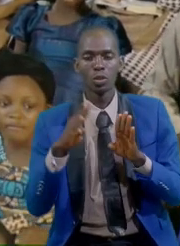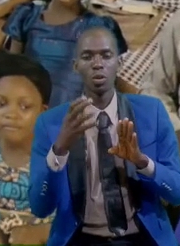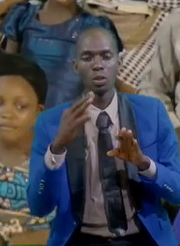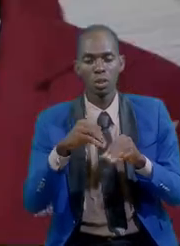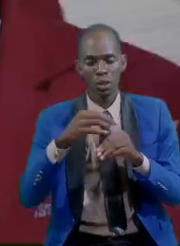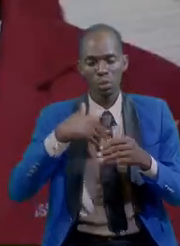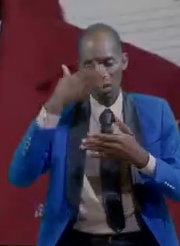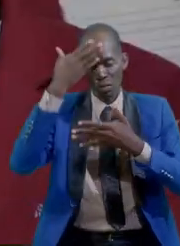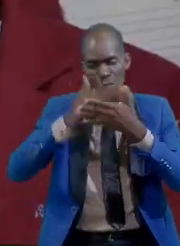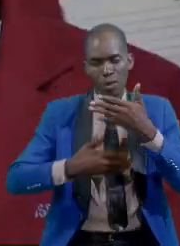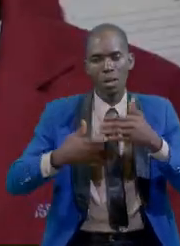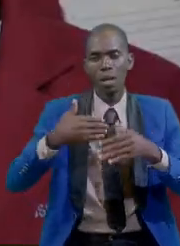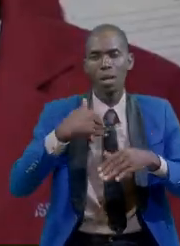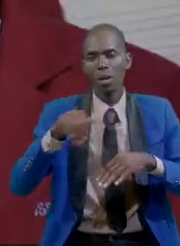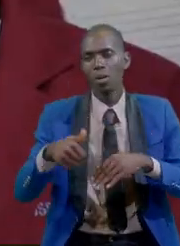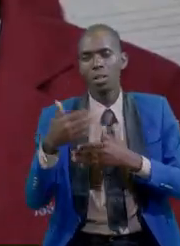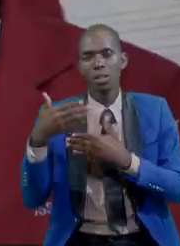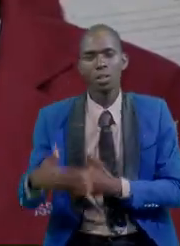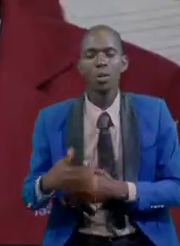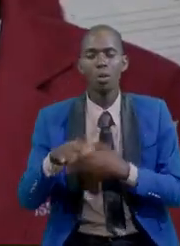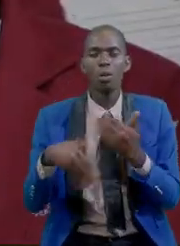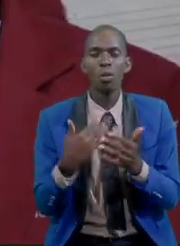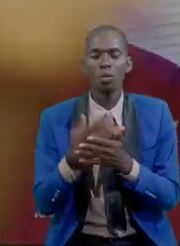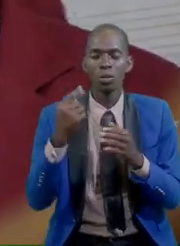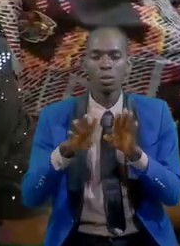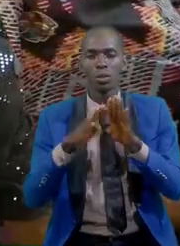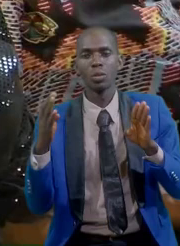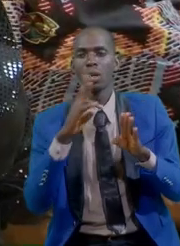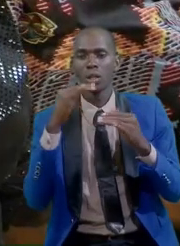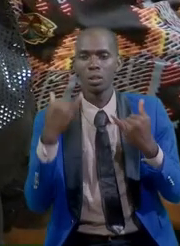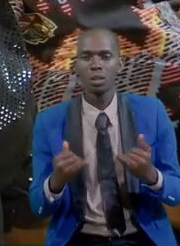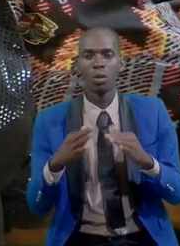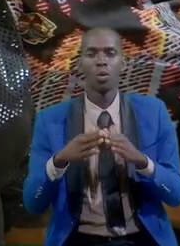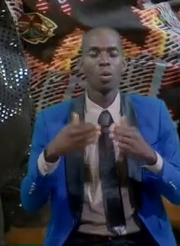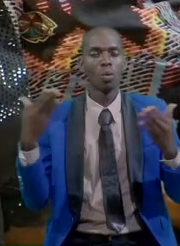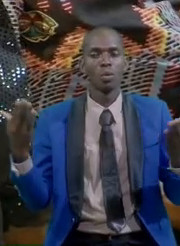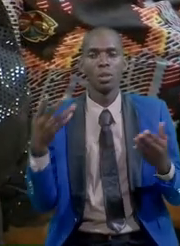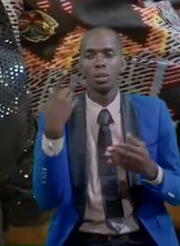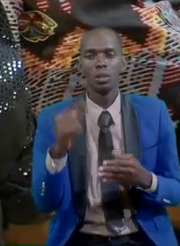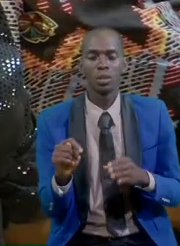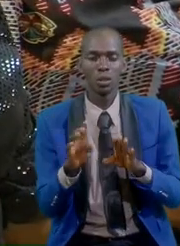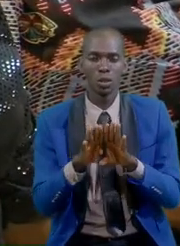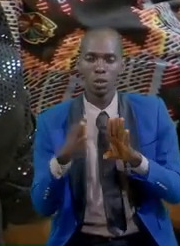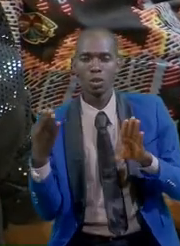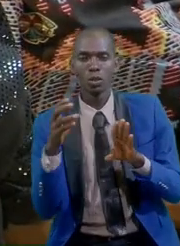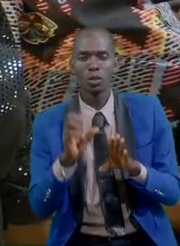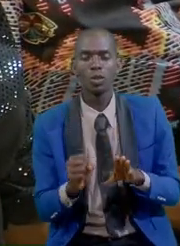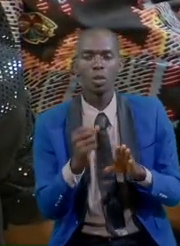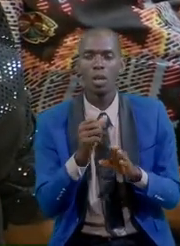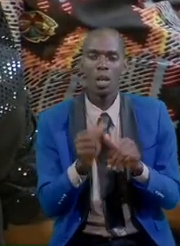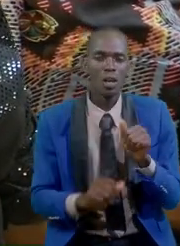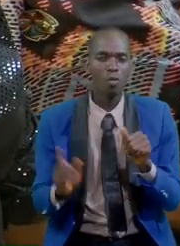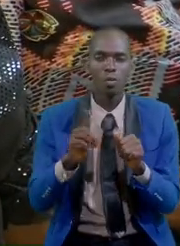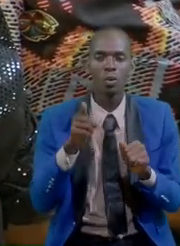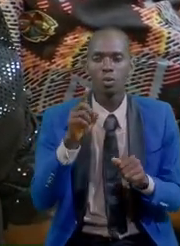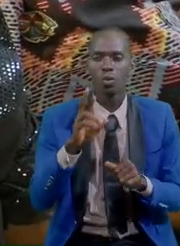here, all the doors are now open. The doors at the back, anywhere you are,